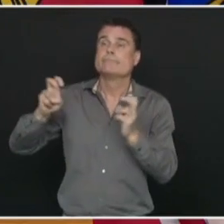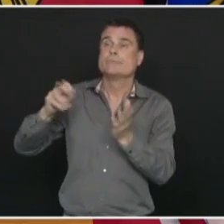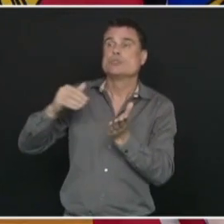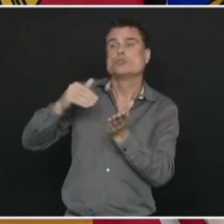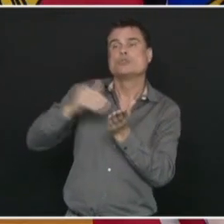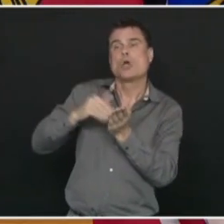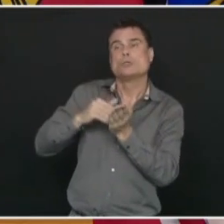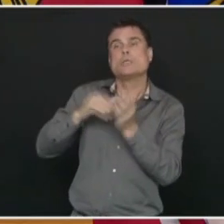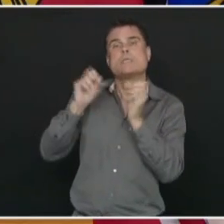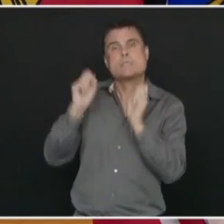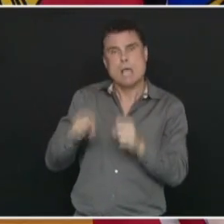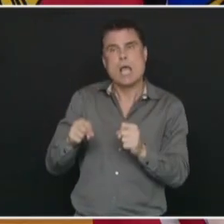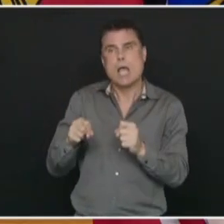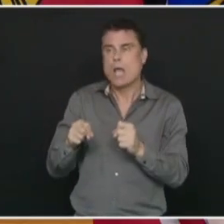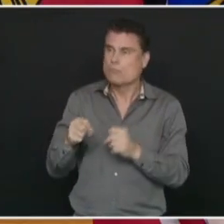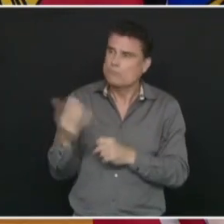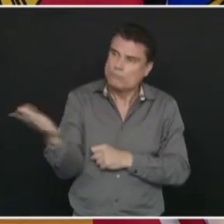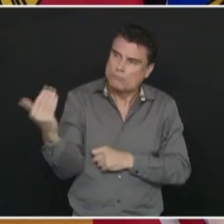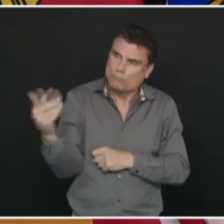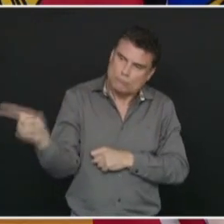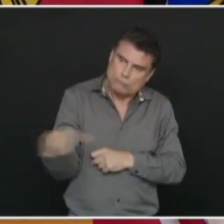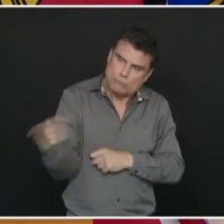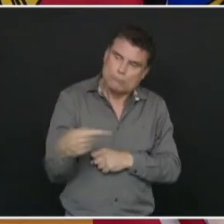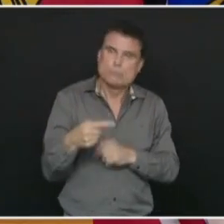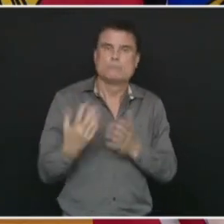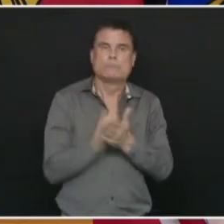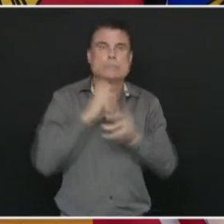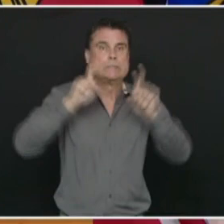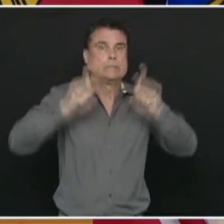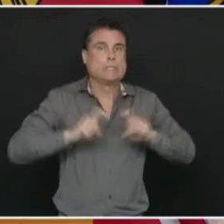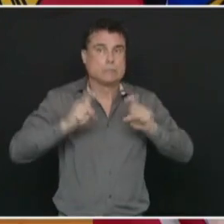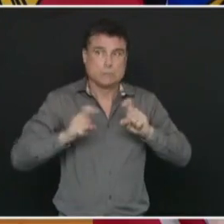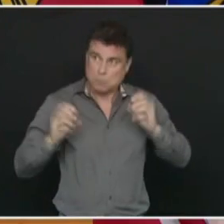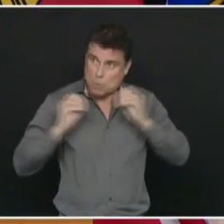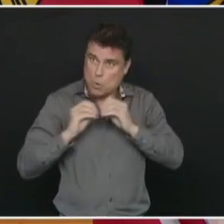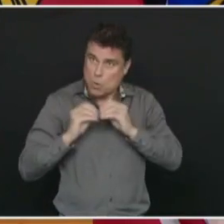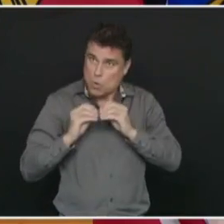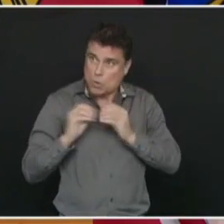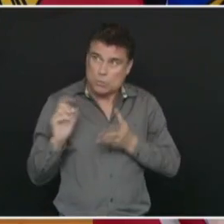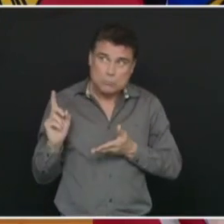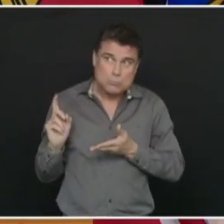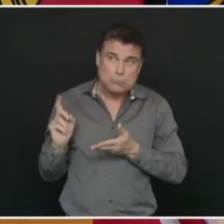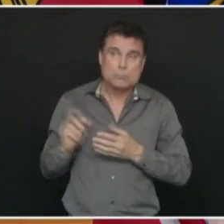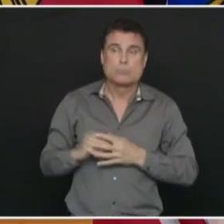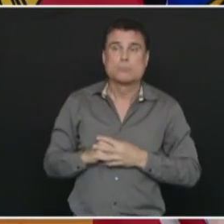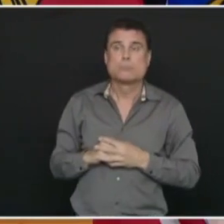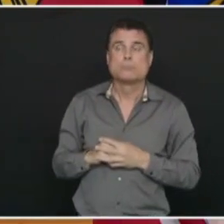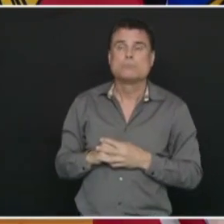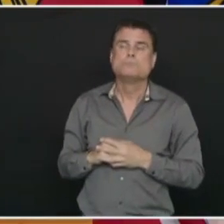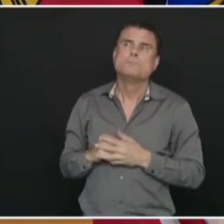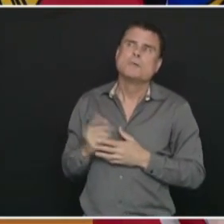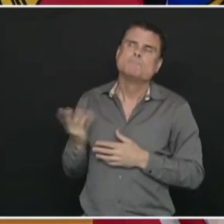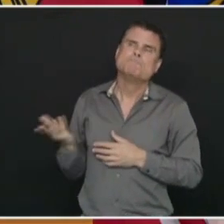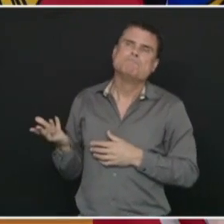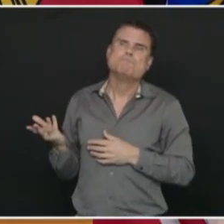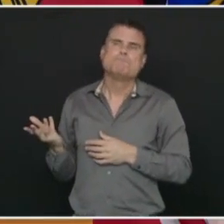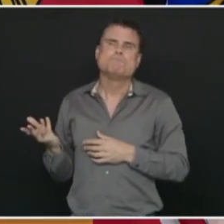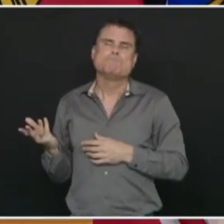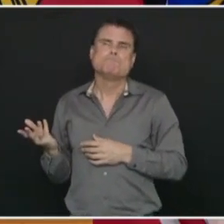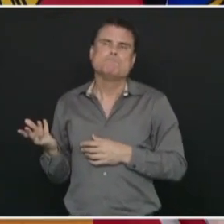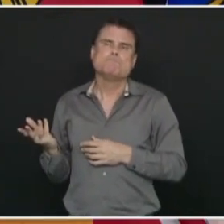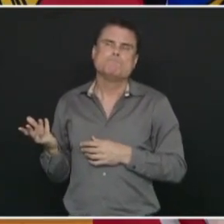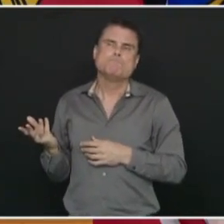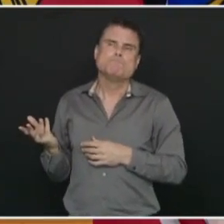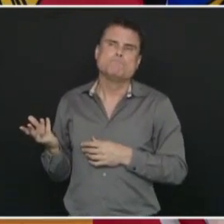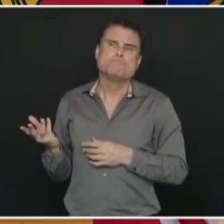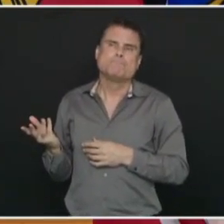off, much fewer people are showing up with the respiratory illnesses across the province, and those who have it are much